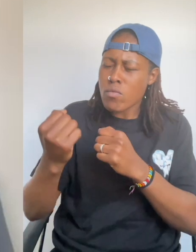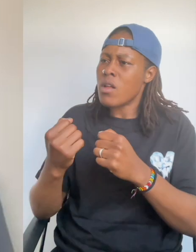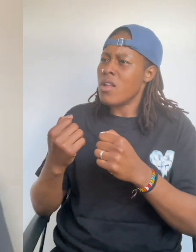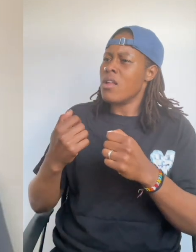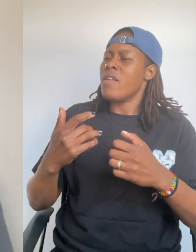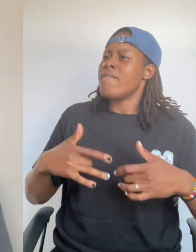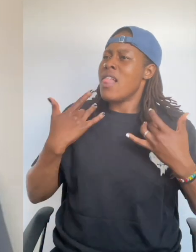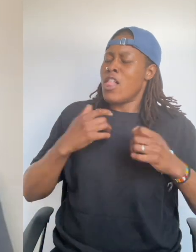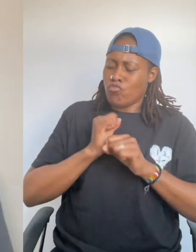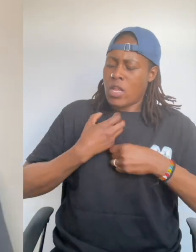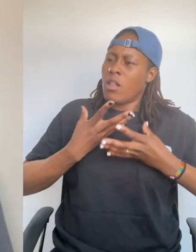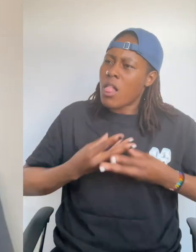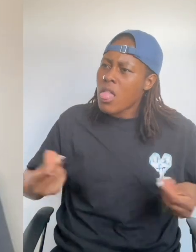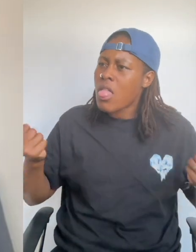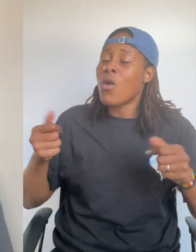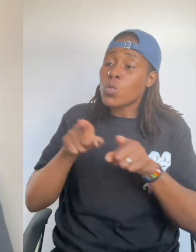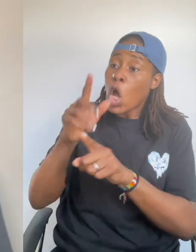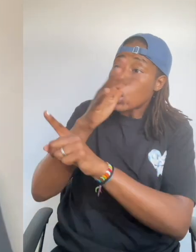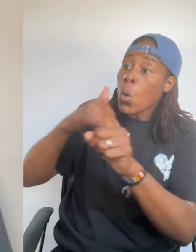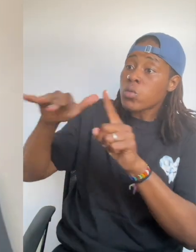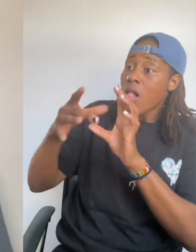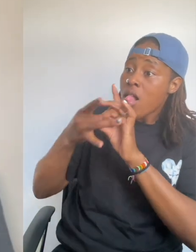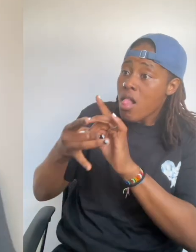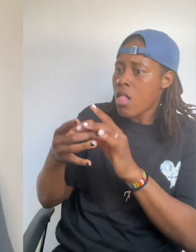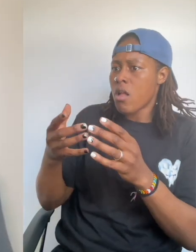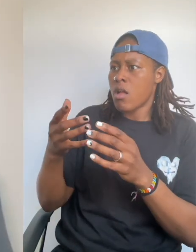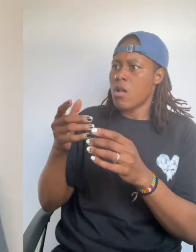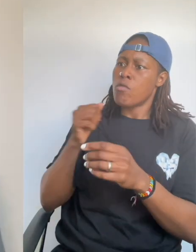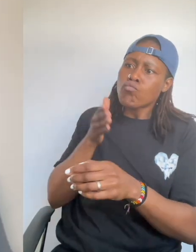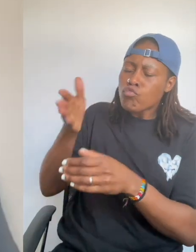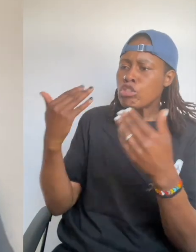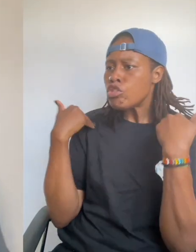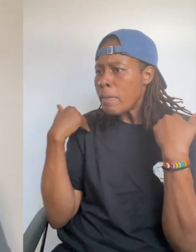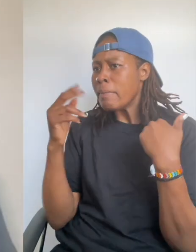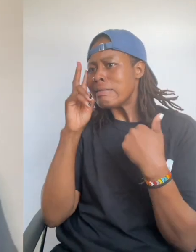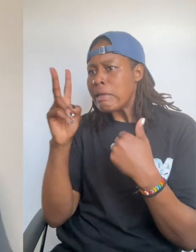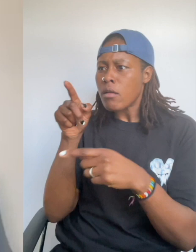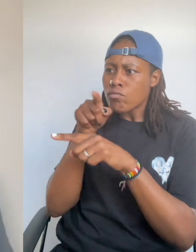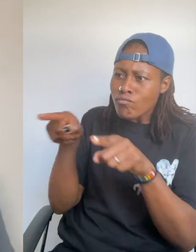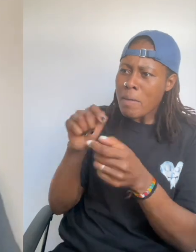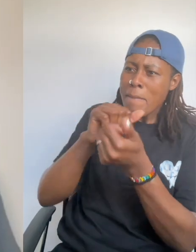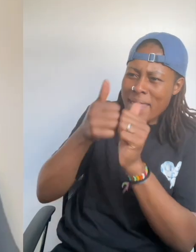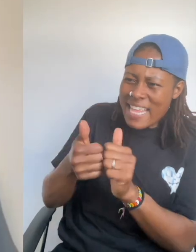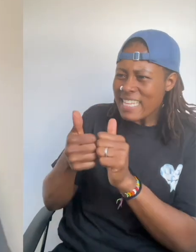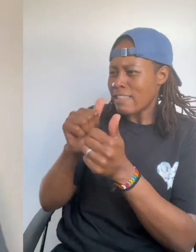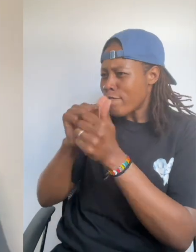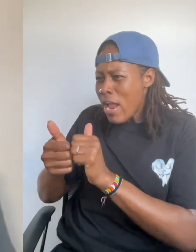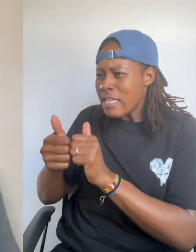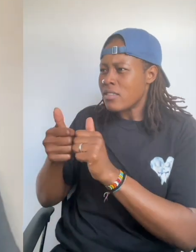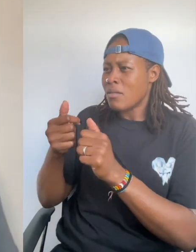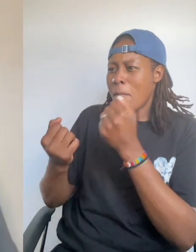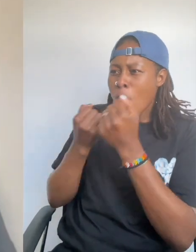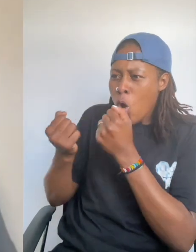blow off some steam. You've got the social aspects of it. So, like, when I go to the gym, I'm seeing a lot of my peers, a lot of my friends,